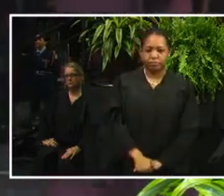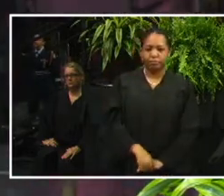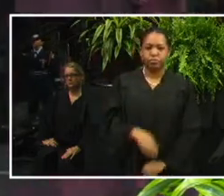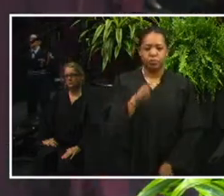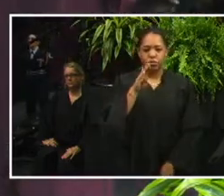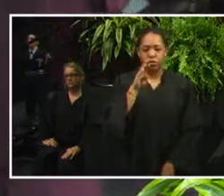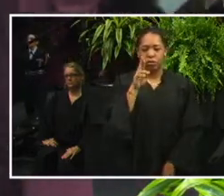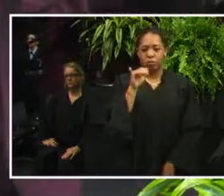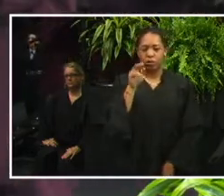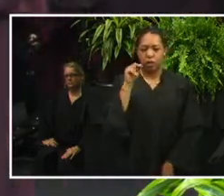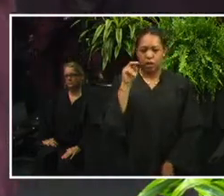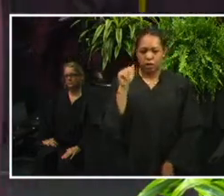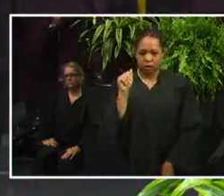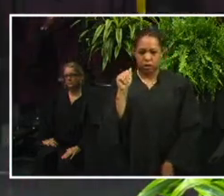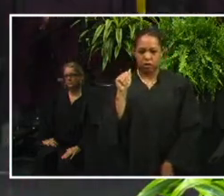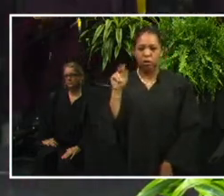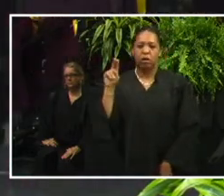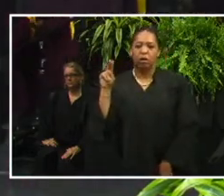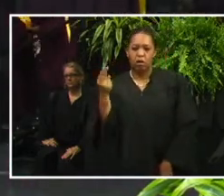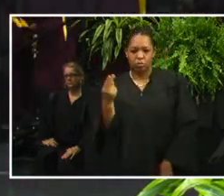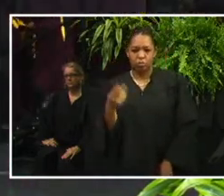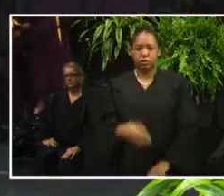Brianna Amari Holt.